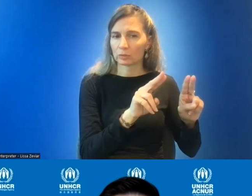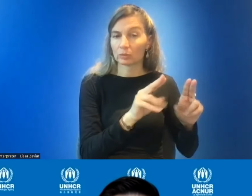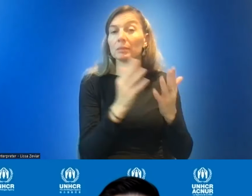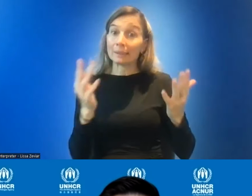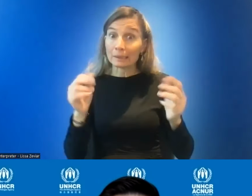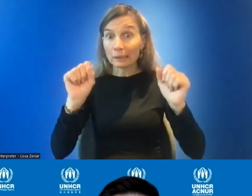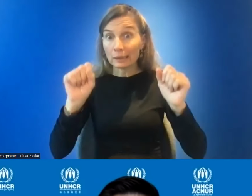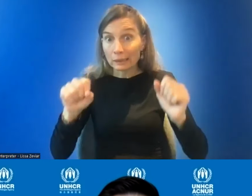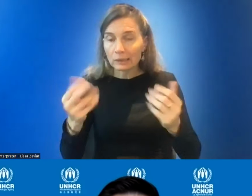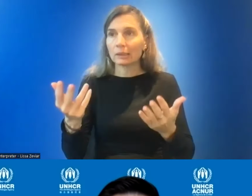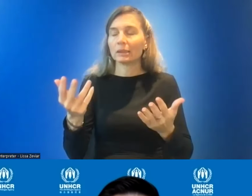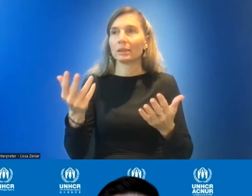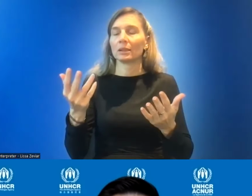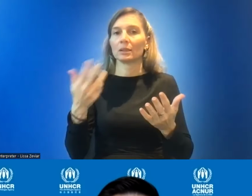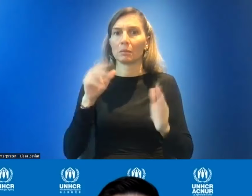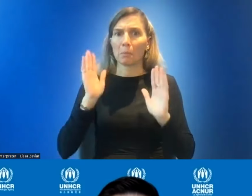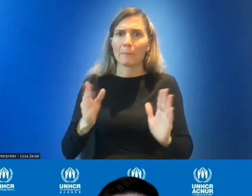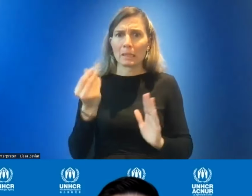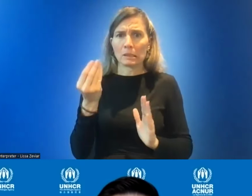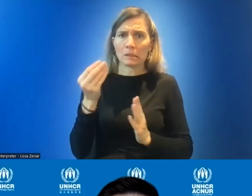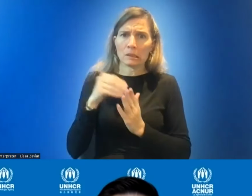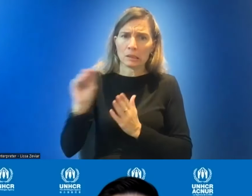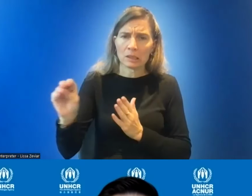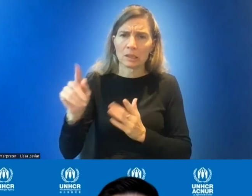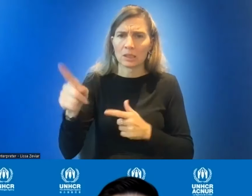and probably resources and so on and so forth.